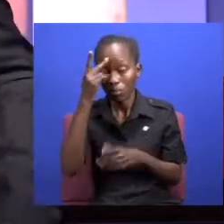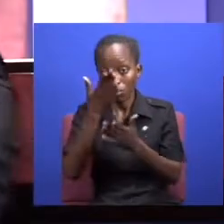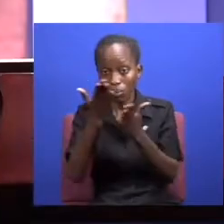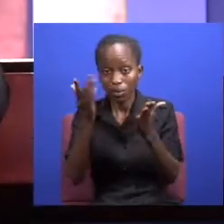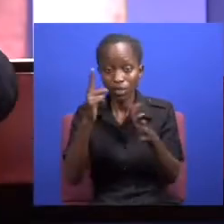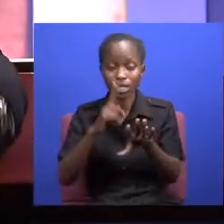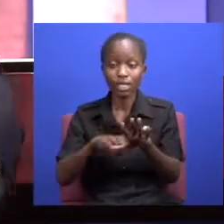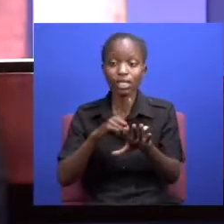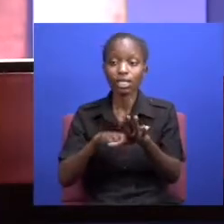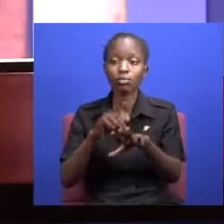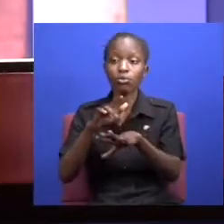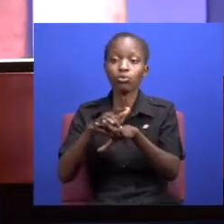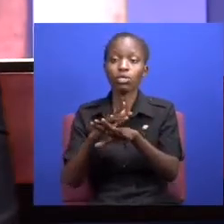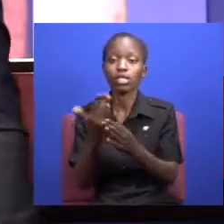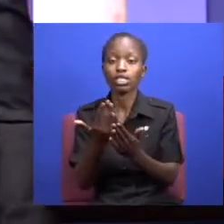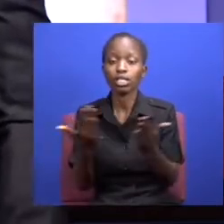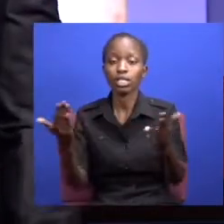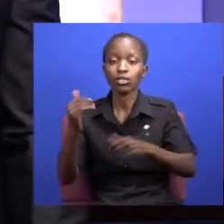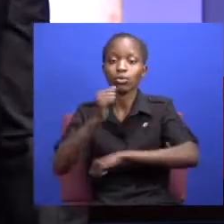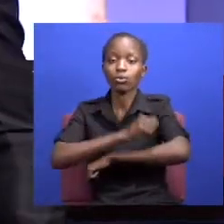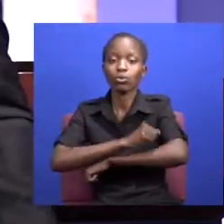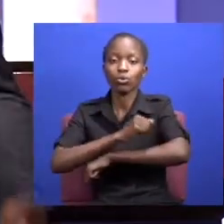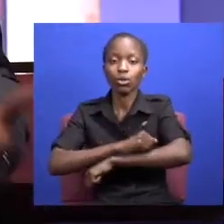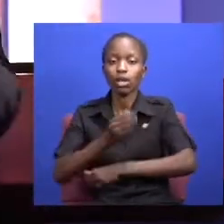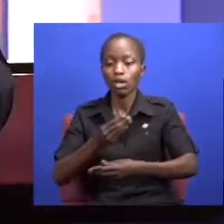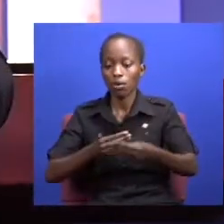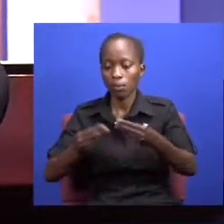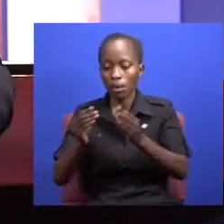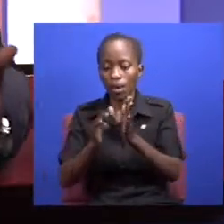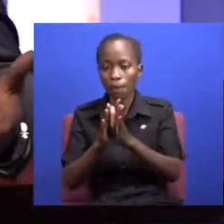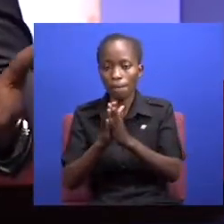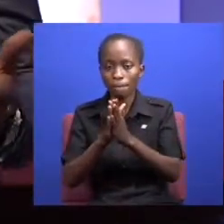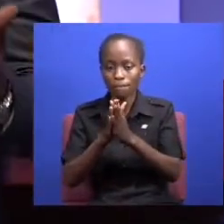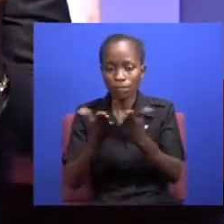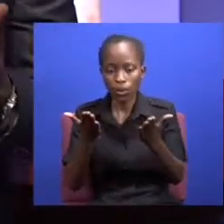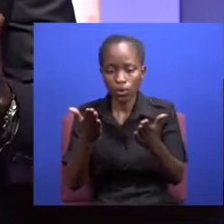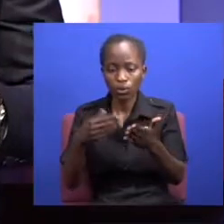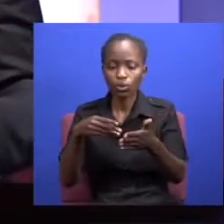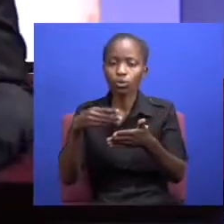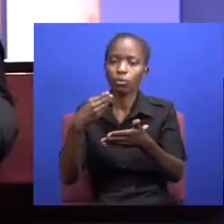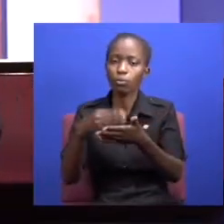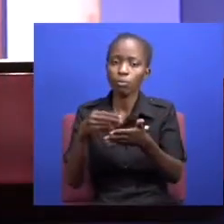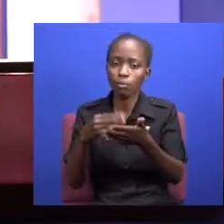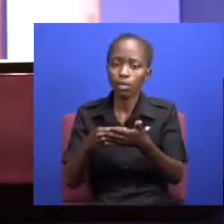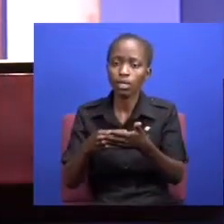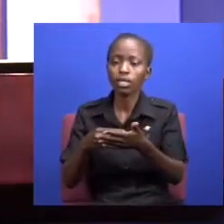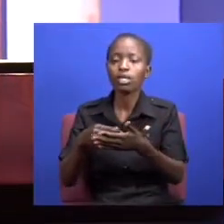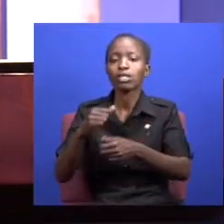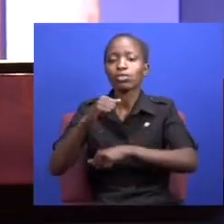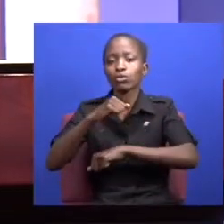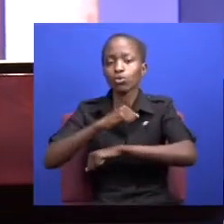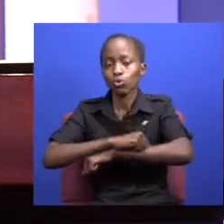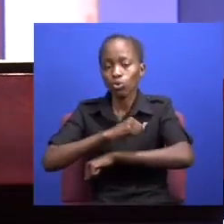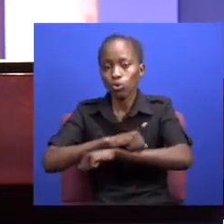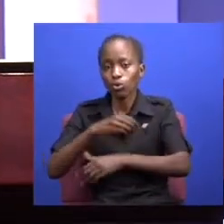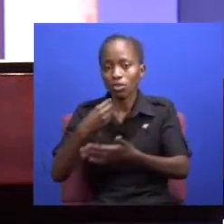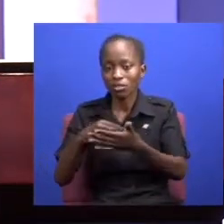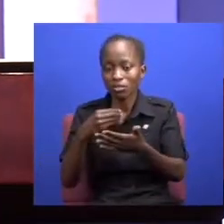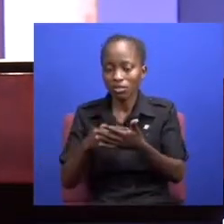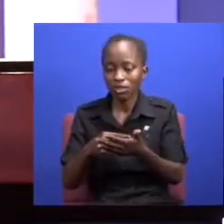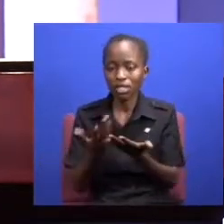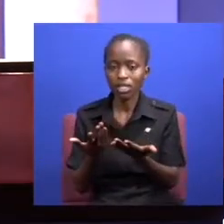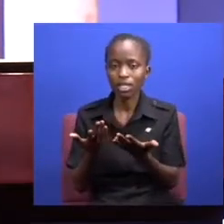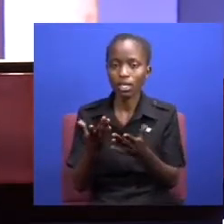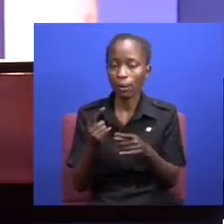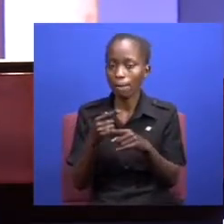when you send your children to school, you buy them the books, you pay the fees, some of you even give them some pocket money, some